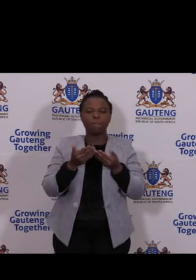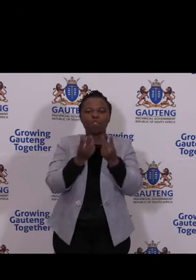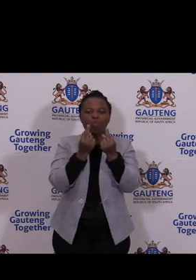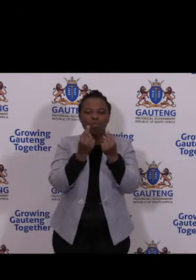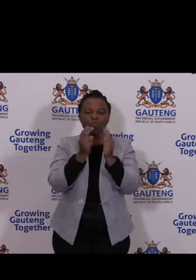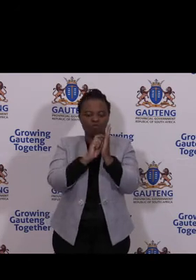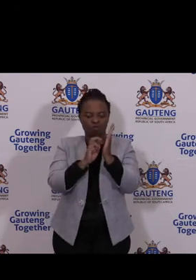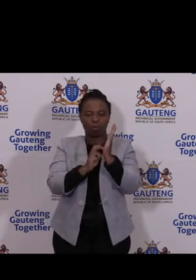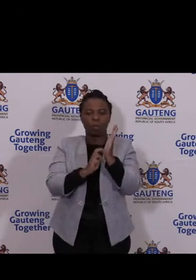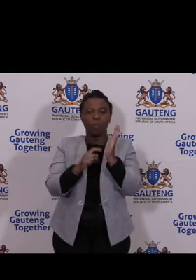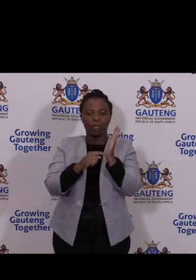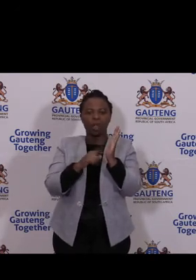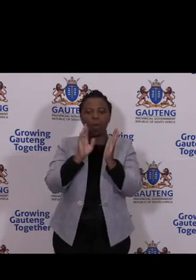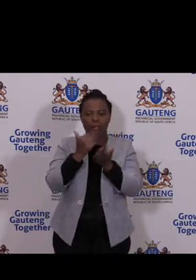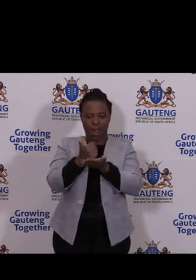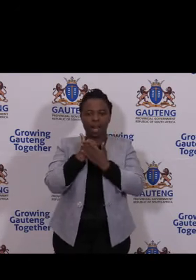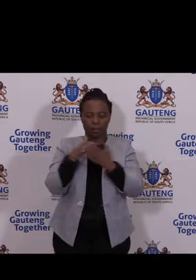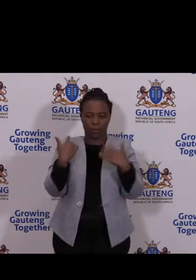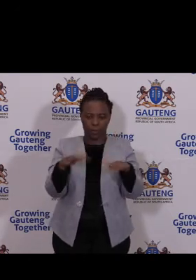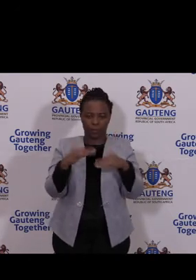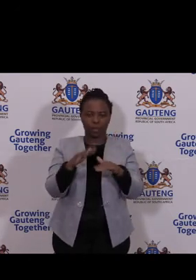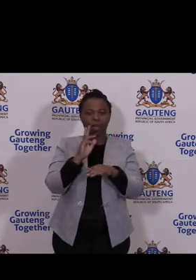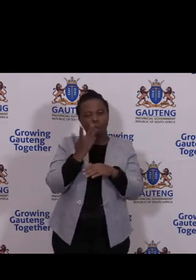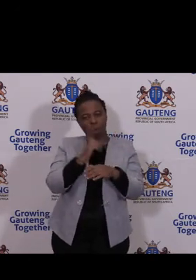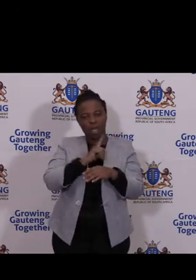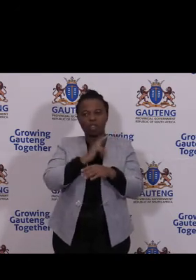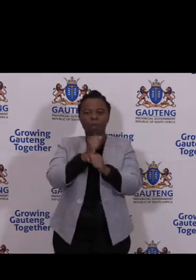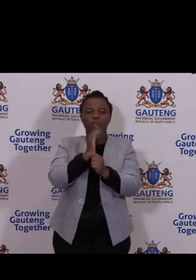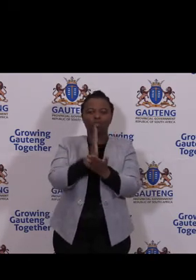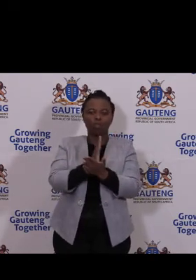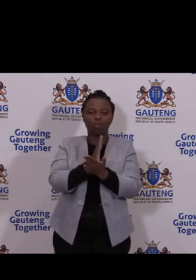will help us in a great deal to enforce and see how